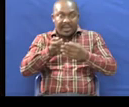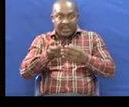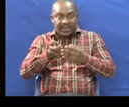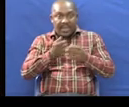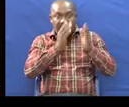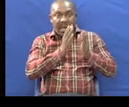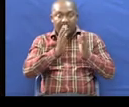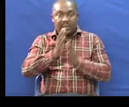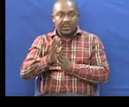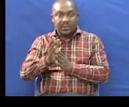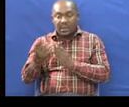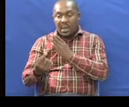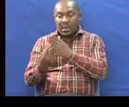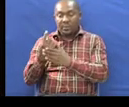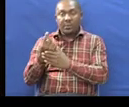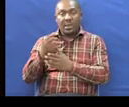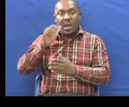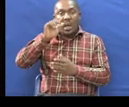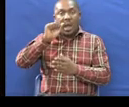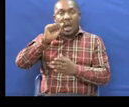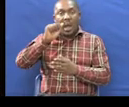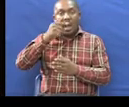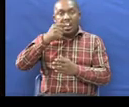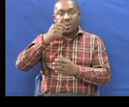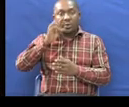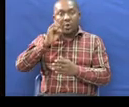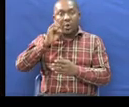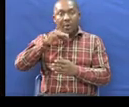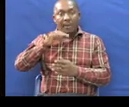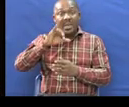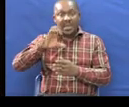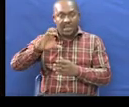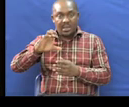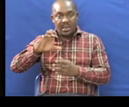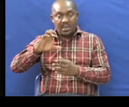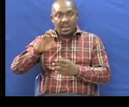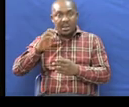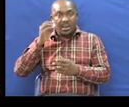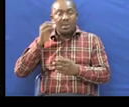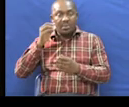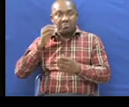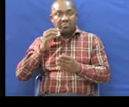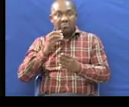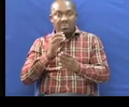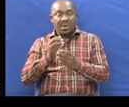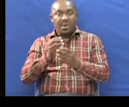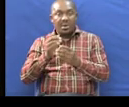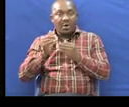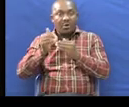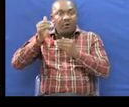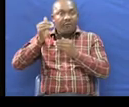configuration. That means when the last electron filled